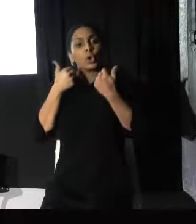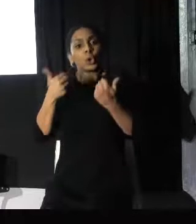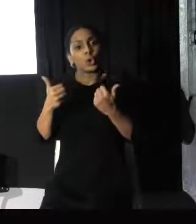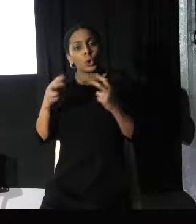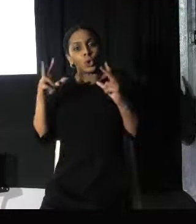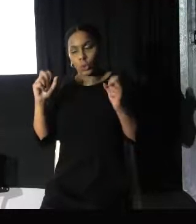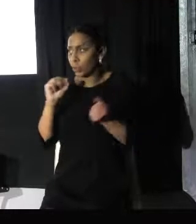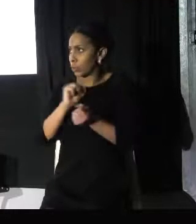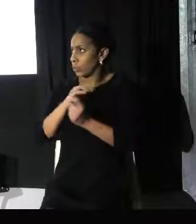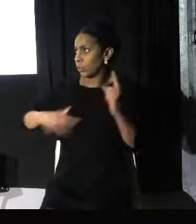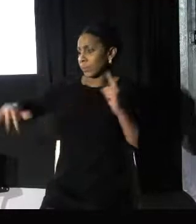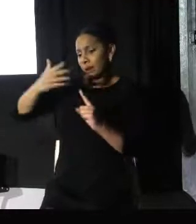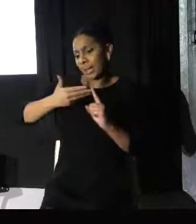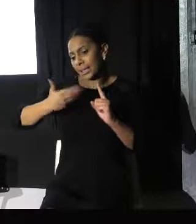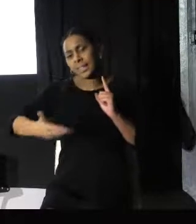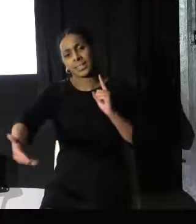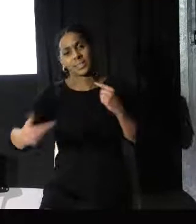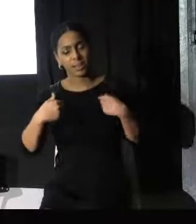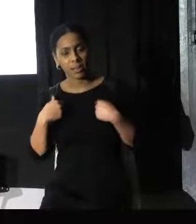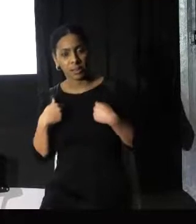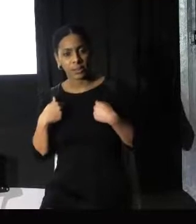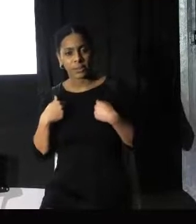toxic